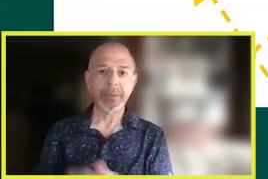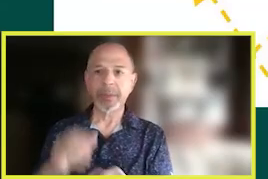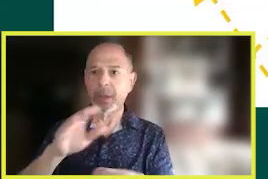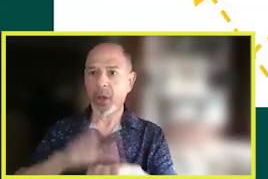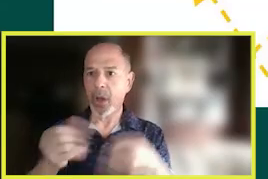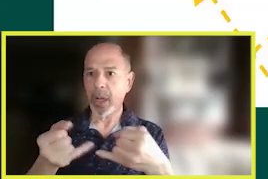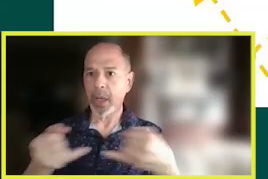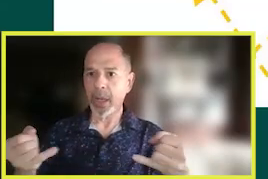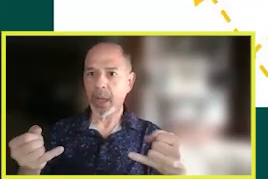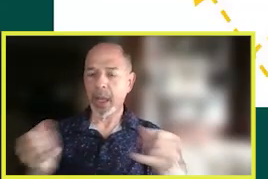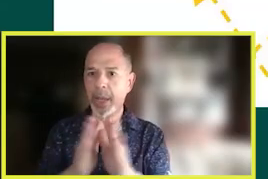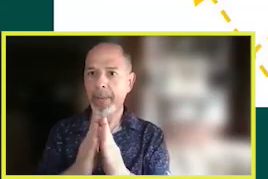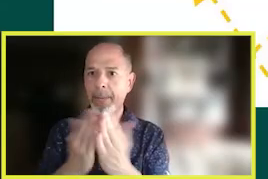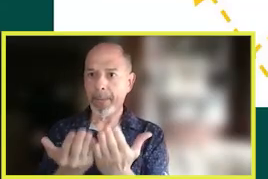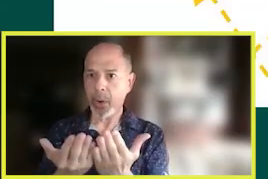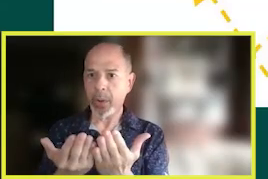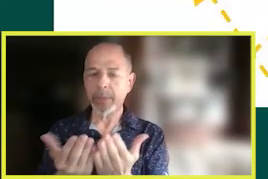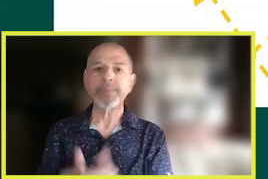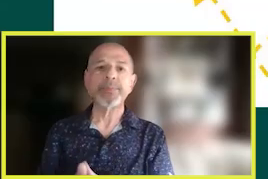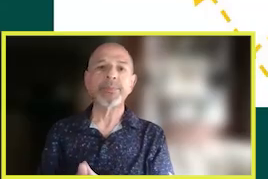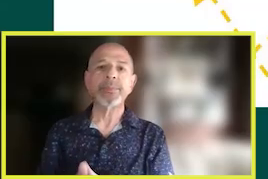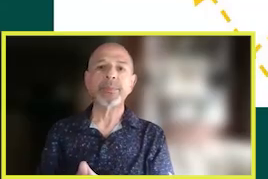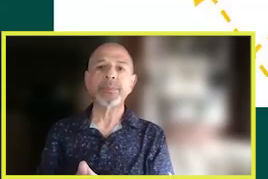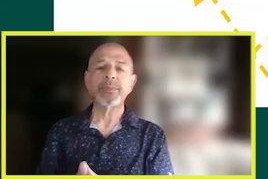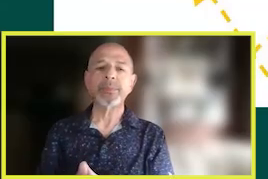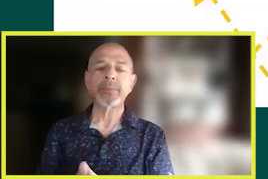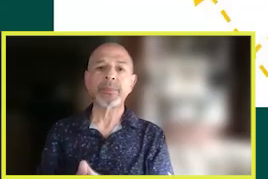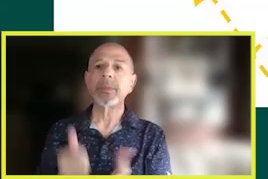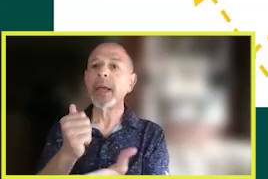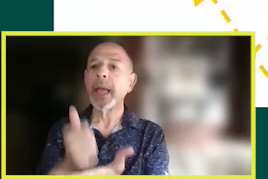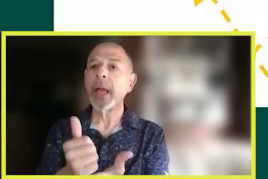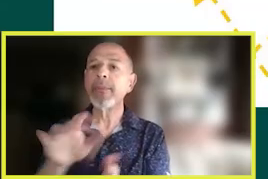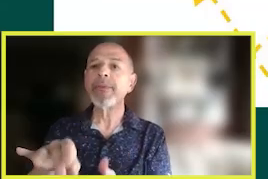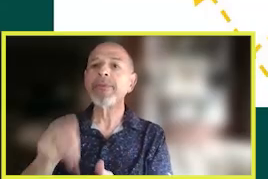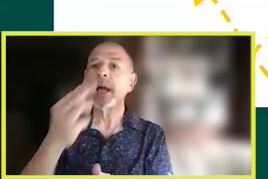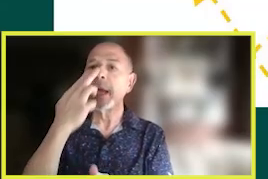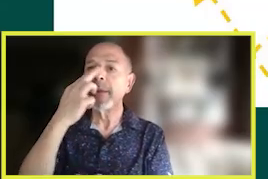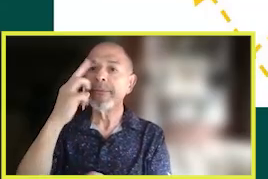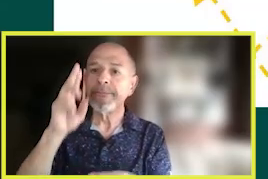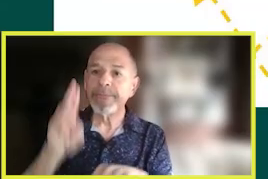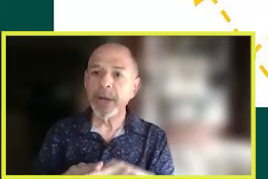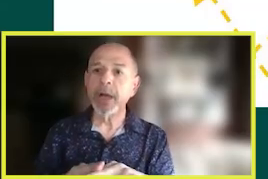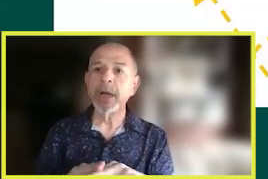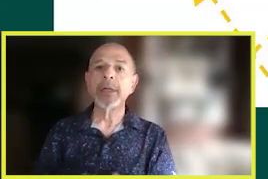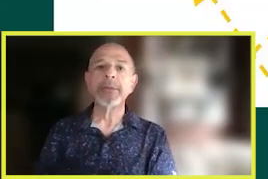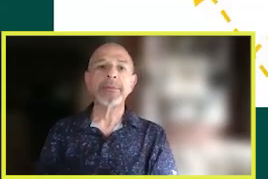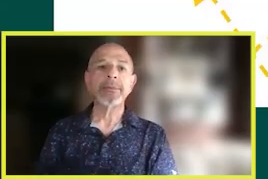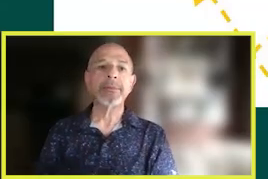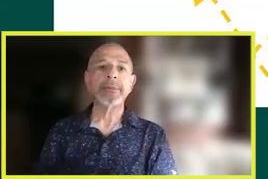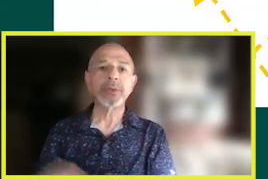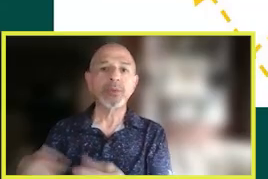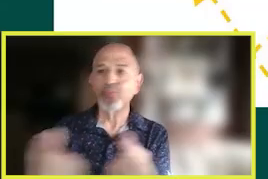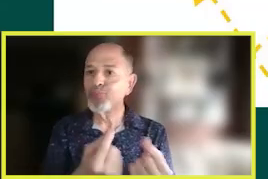guidebook to help us all find fun sometimes free, sometimes low cost or